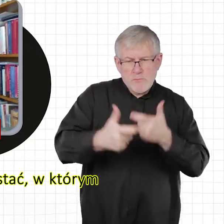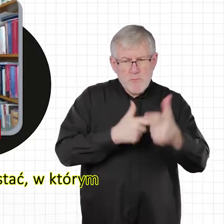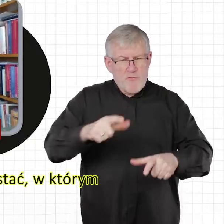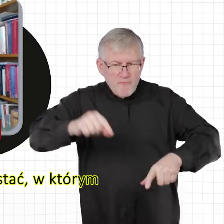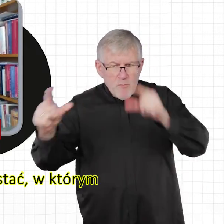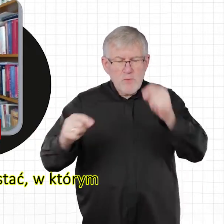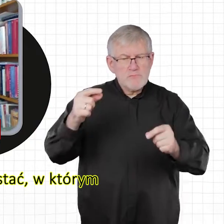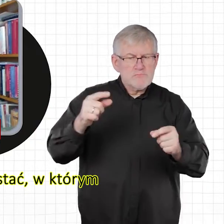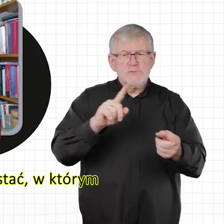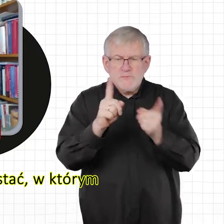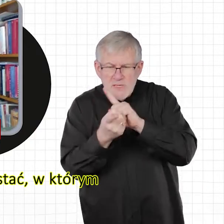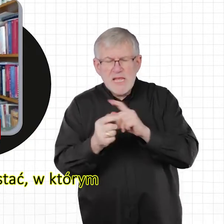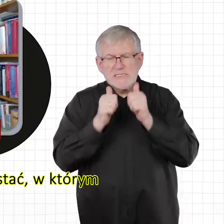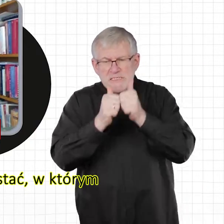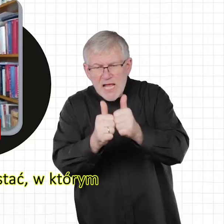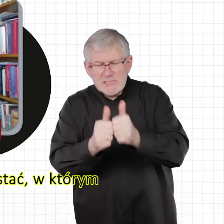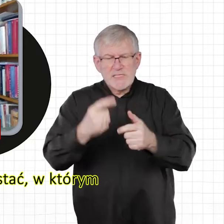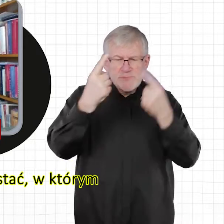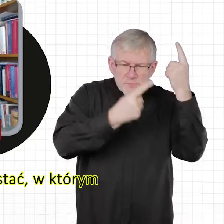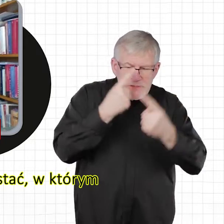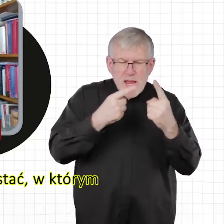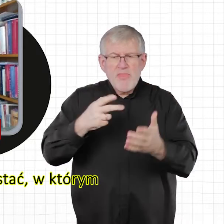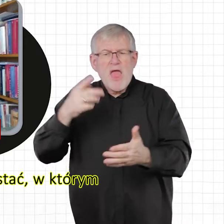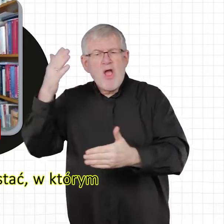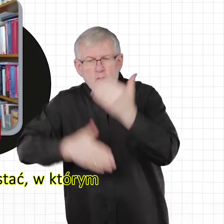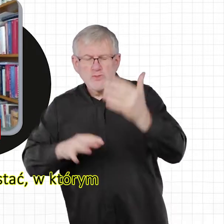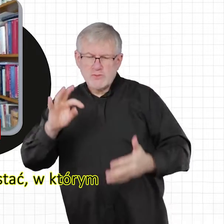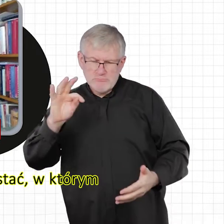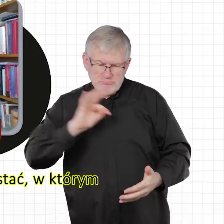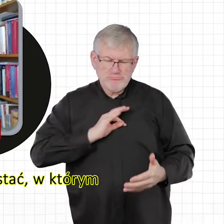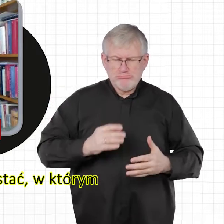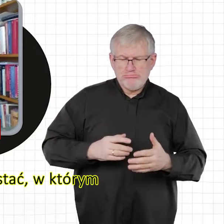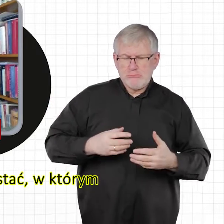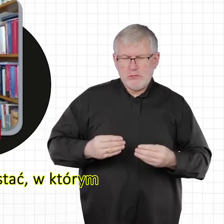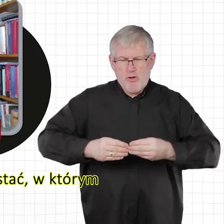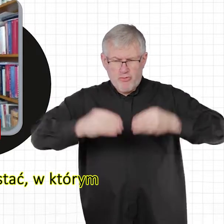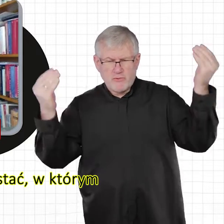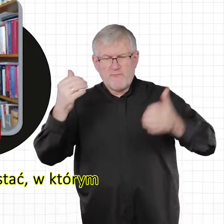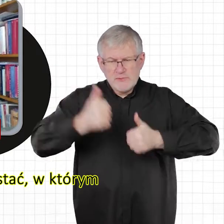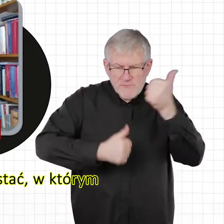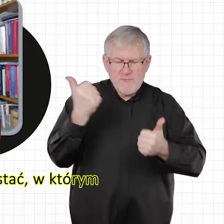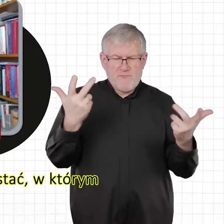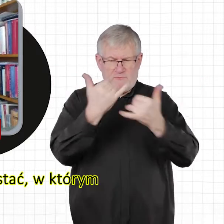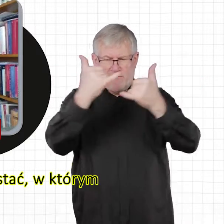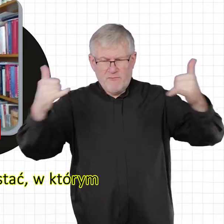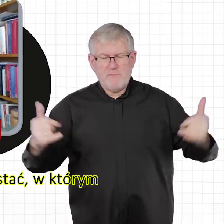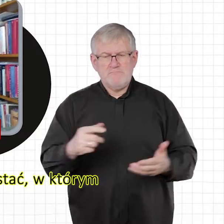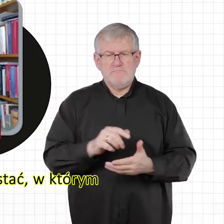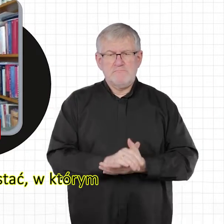about that environment which must be created to achieve next goals, to have some